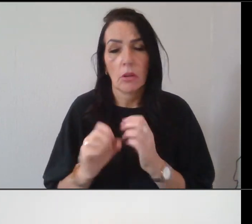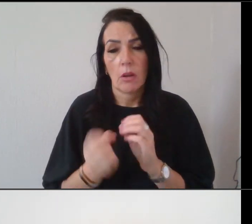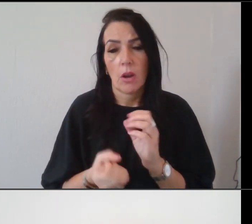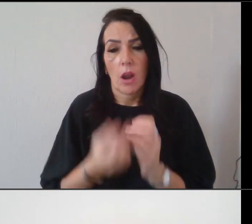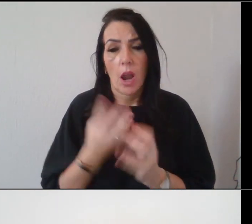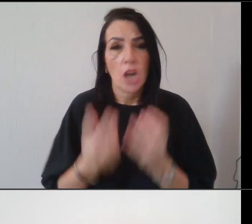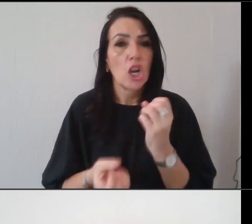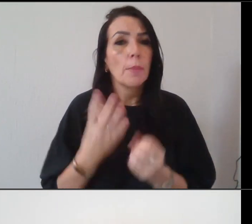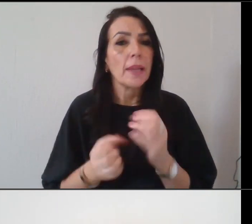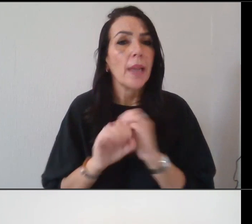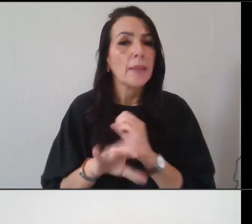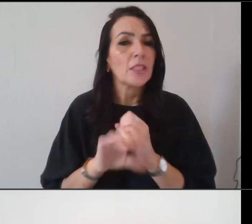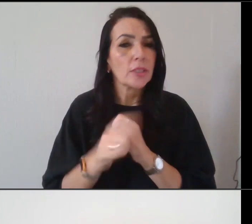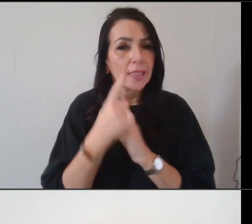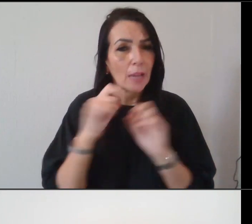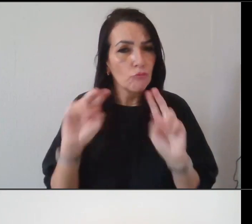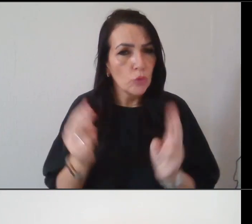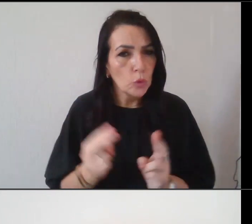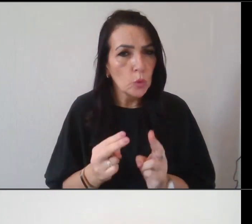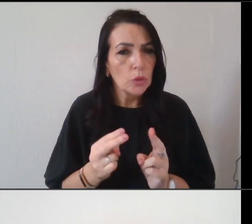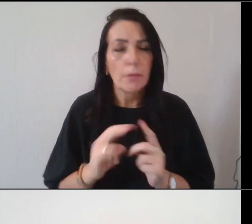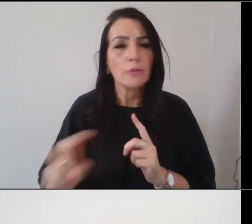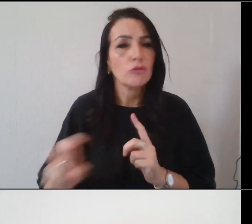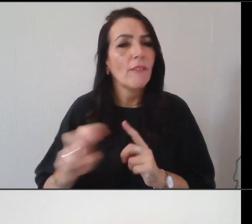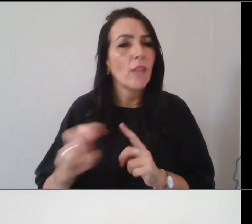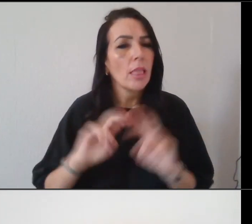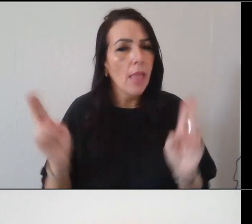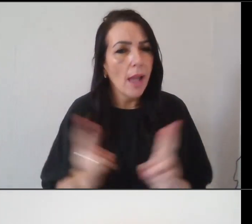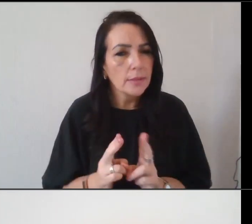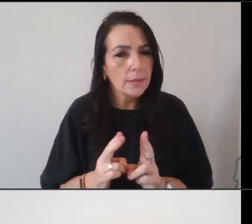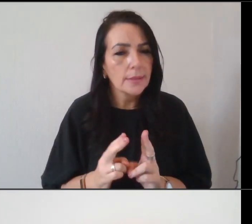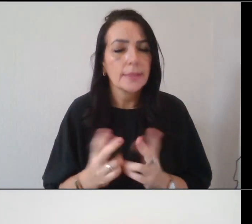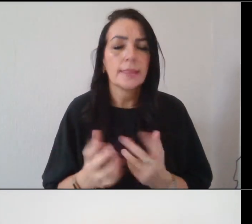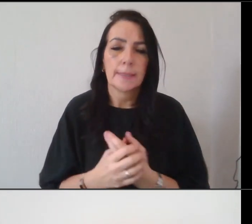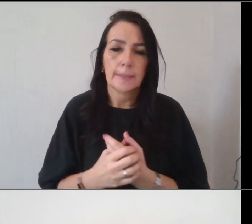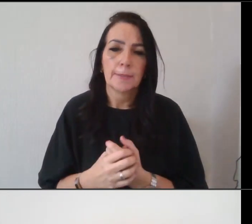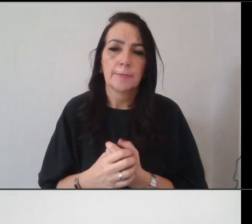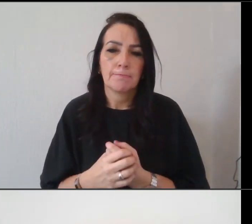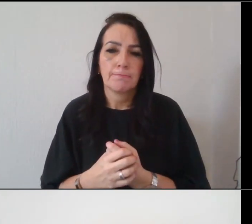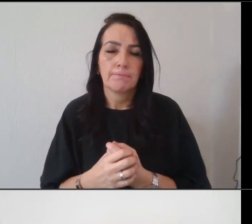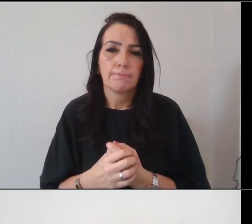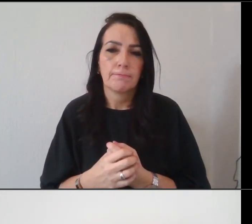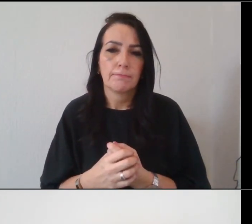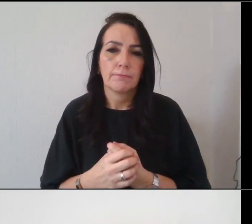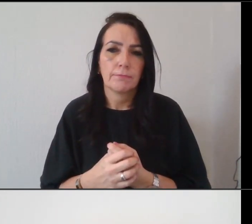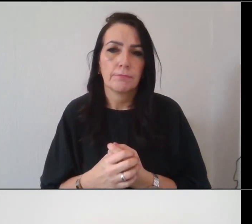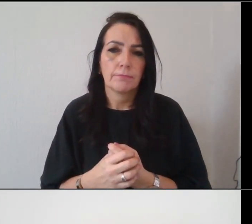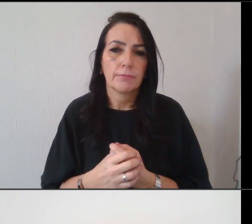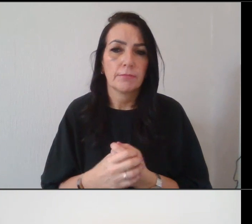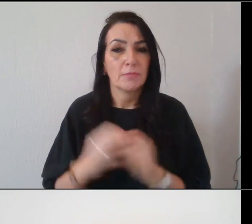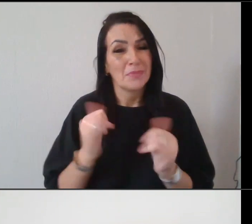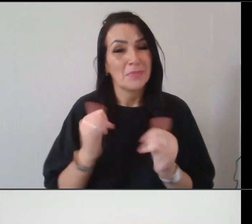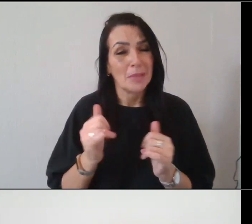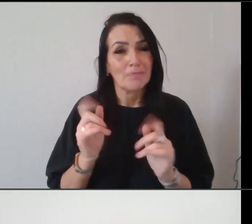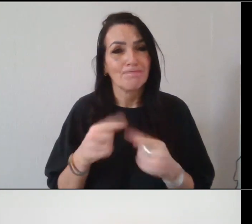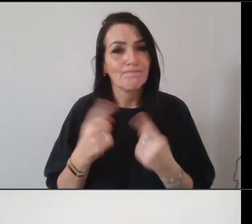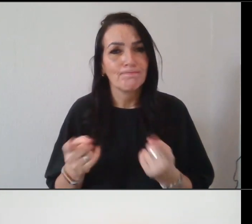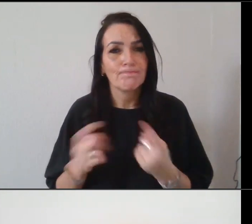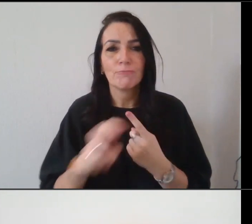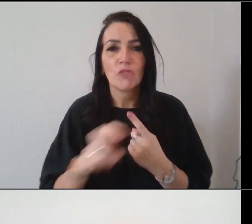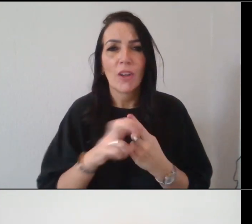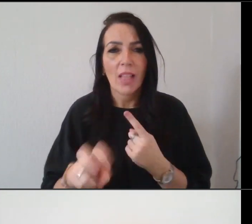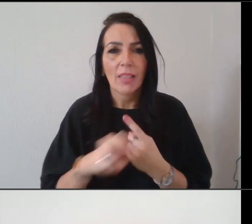be heavily reduced by people not traveling into the office. Often it might not always be possible. Some people might